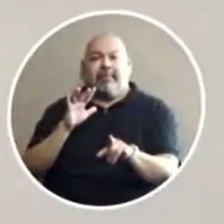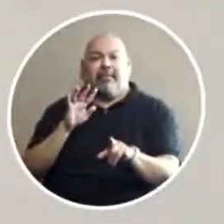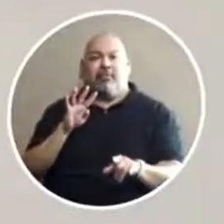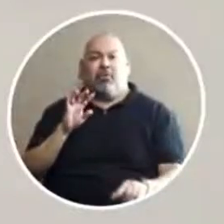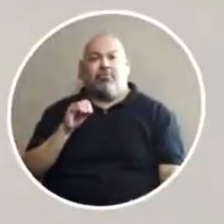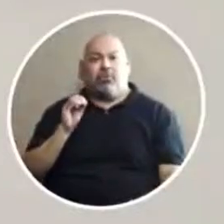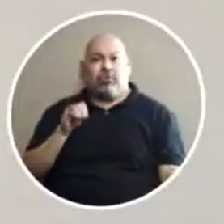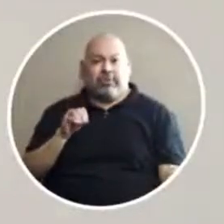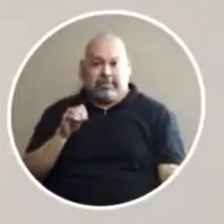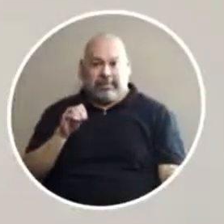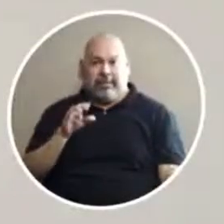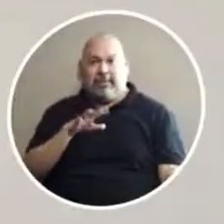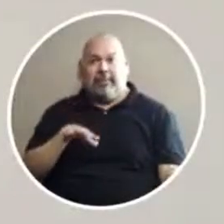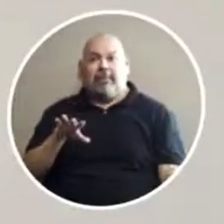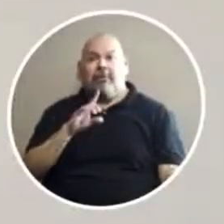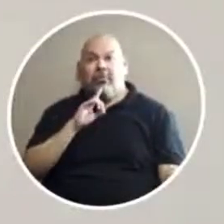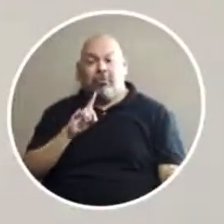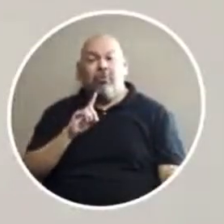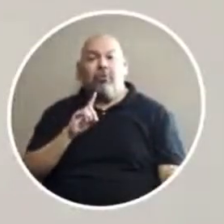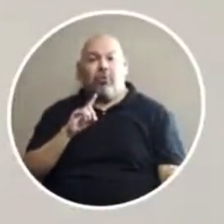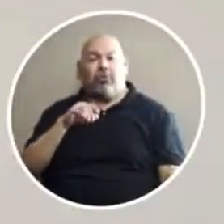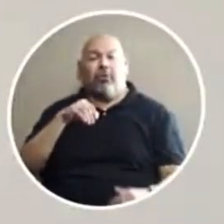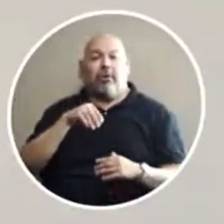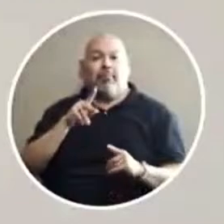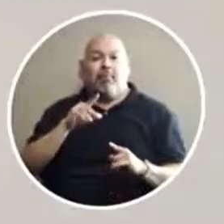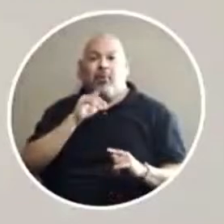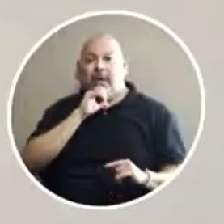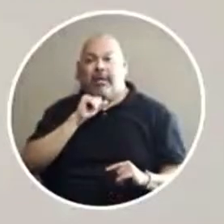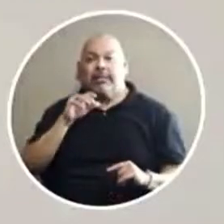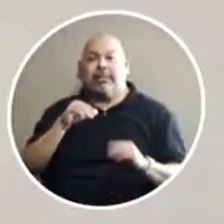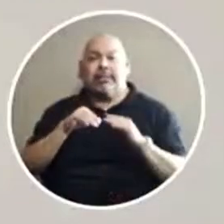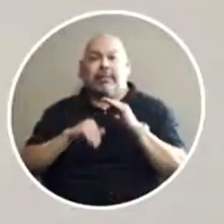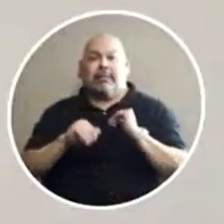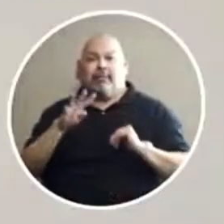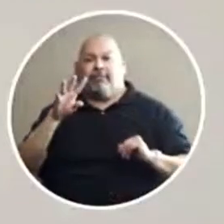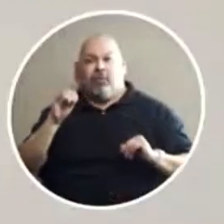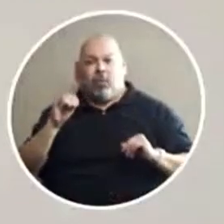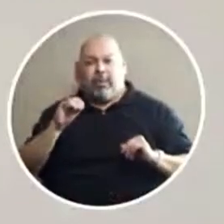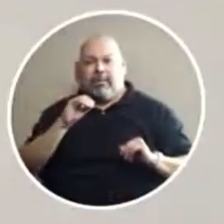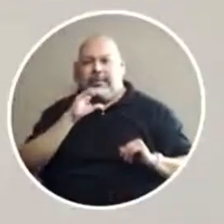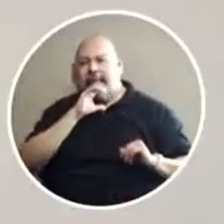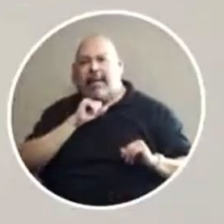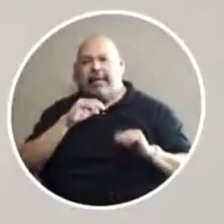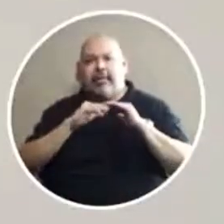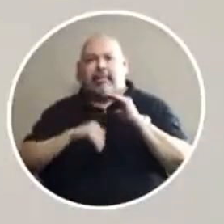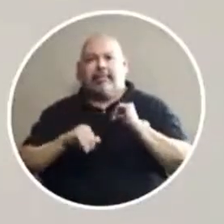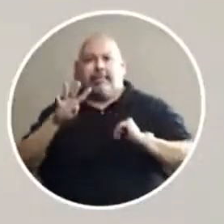54% of all cases are within people under the age of 40.